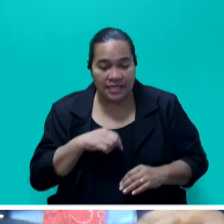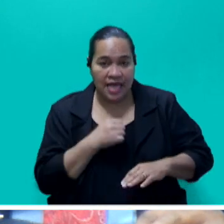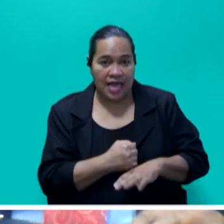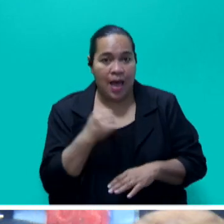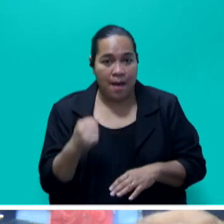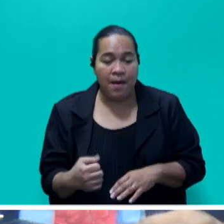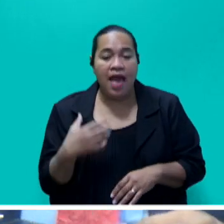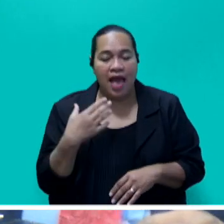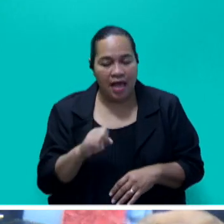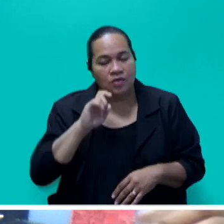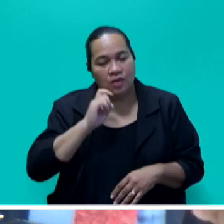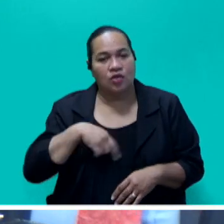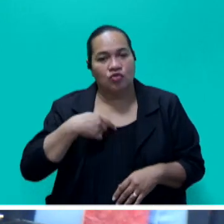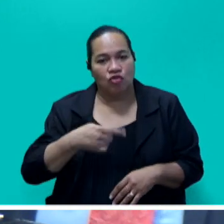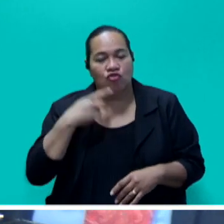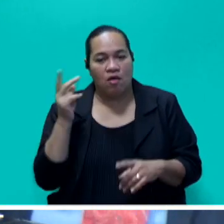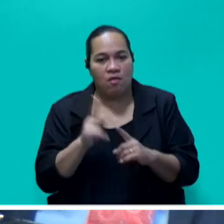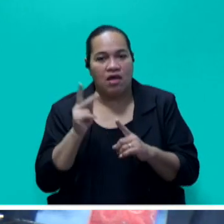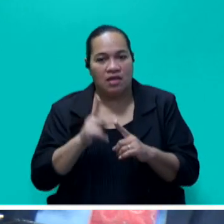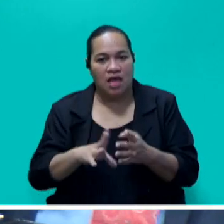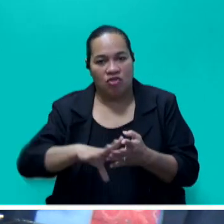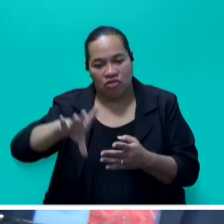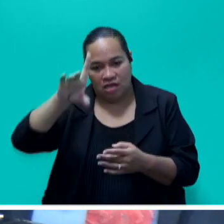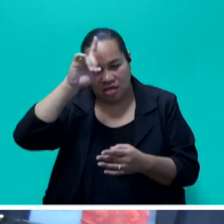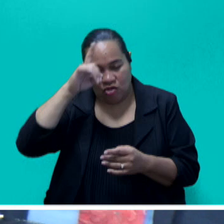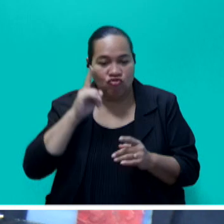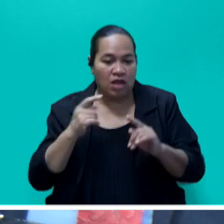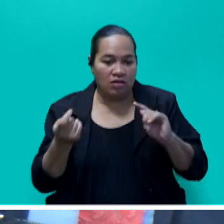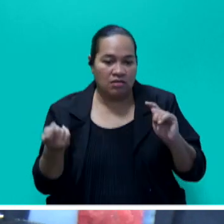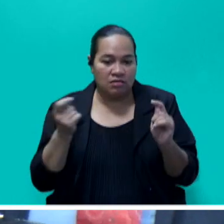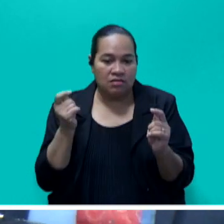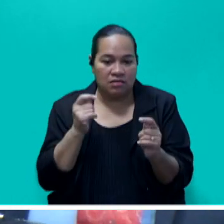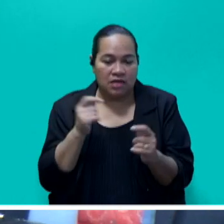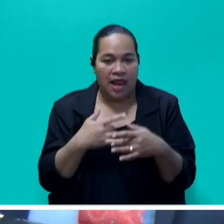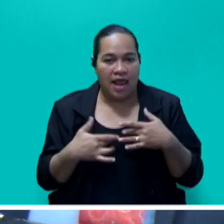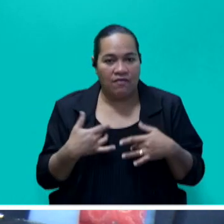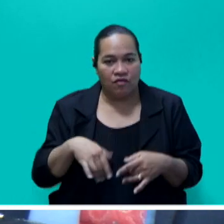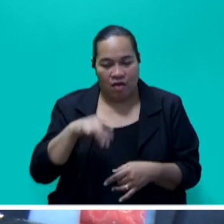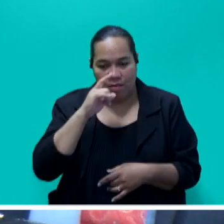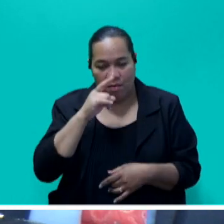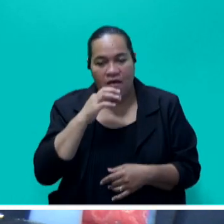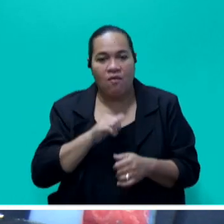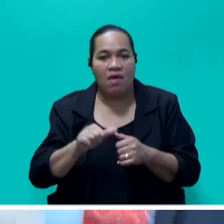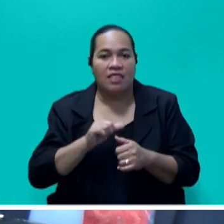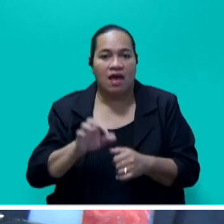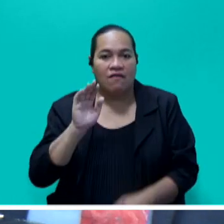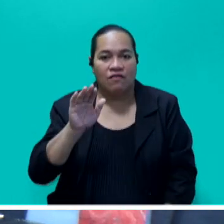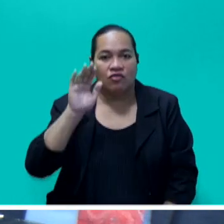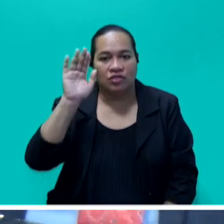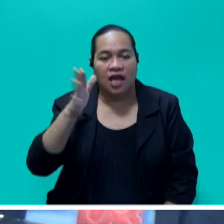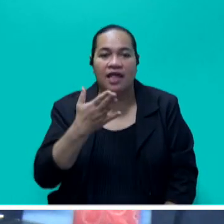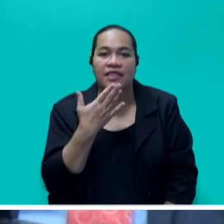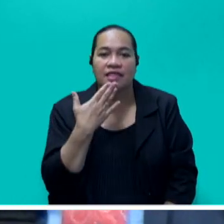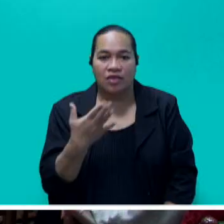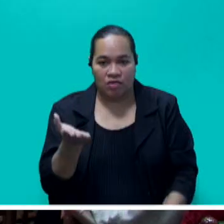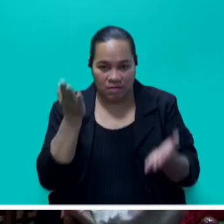has and will always prioritize education to transform the lives of our people for a better future. Thank you, Mr. Speaker, sir.